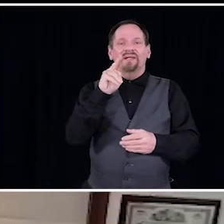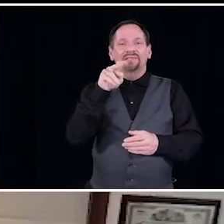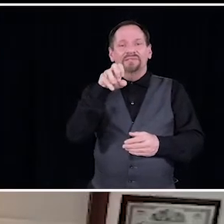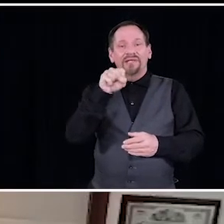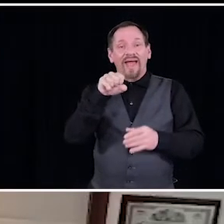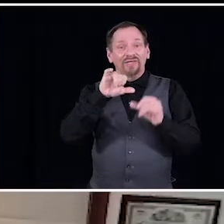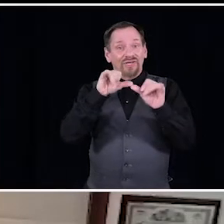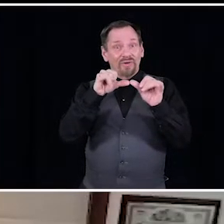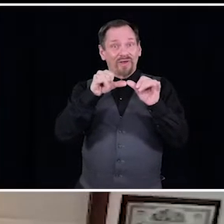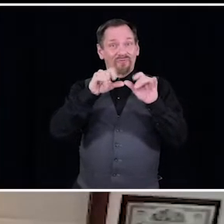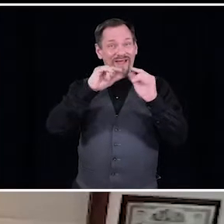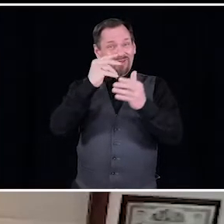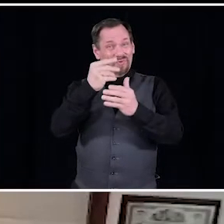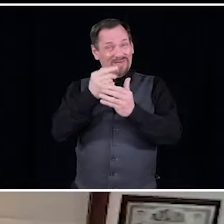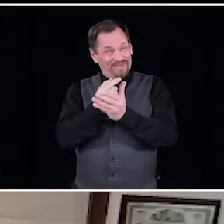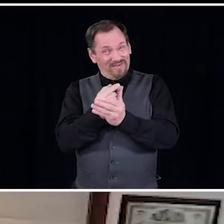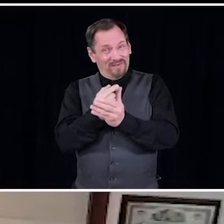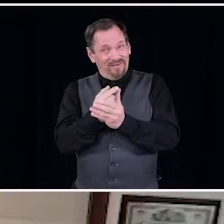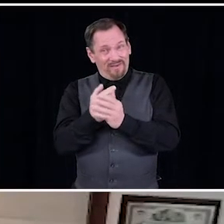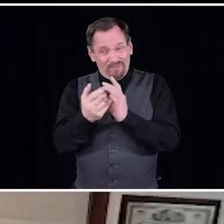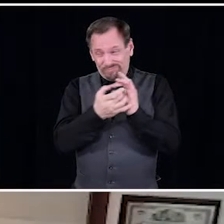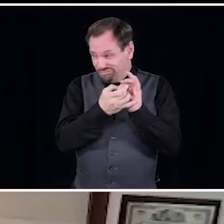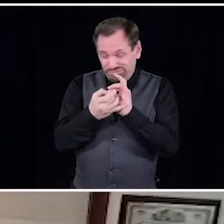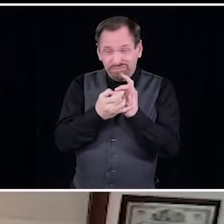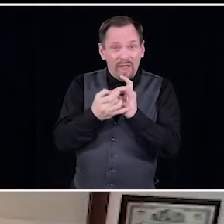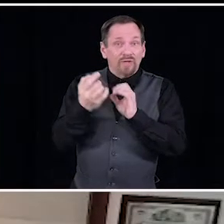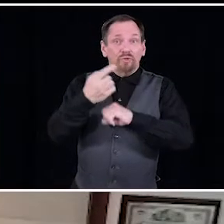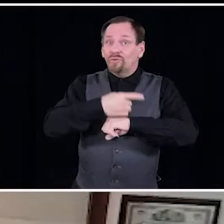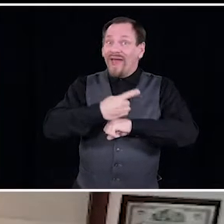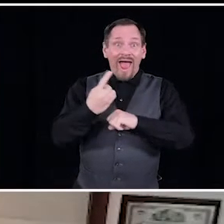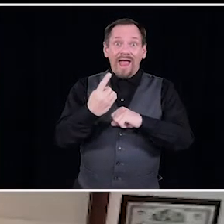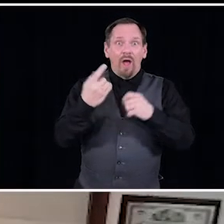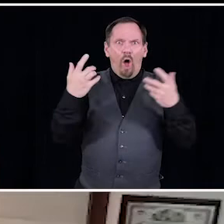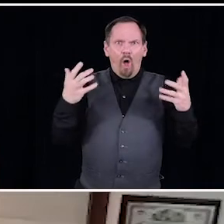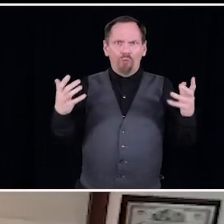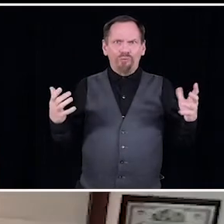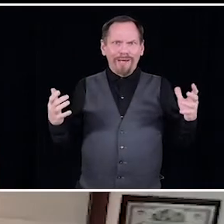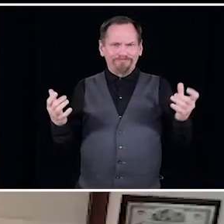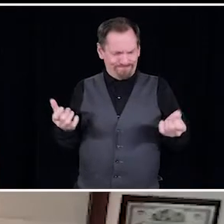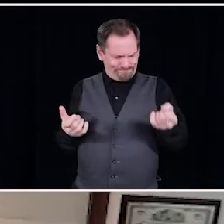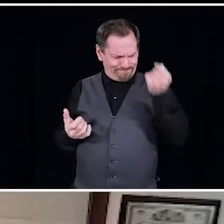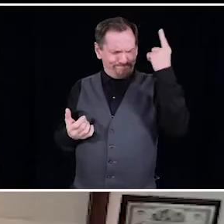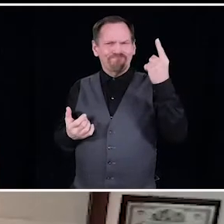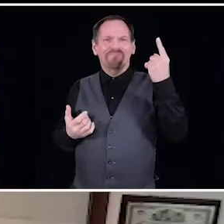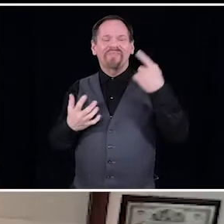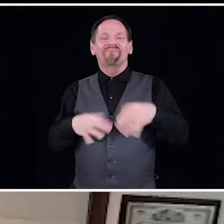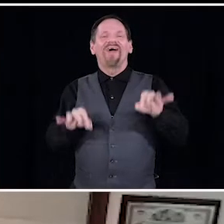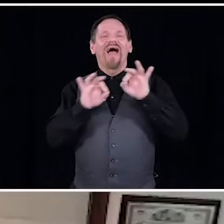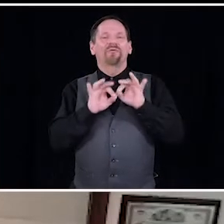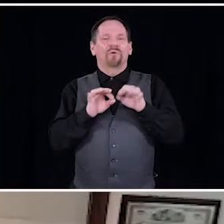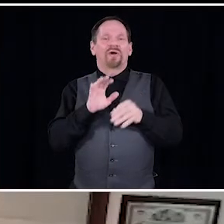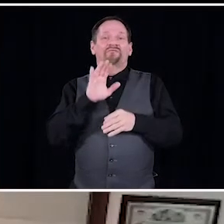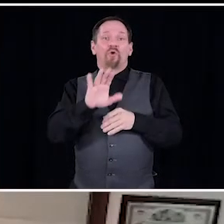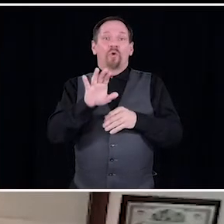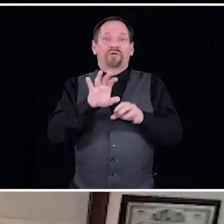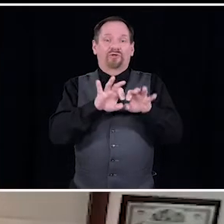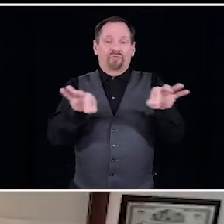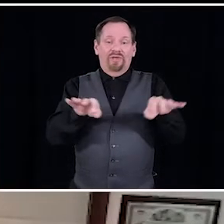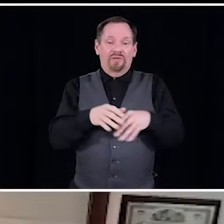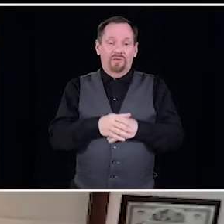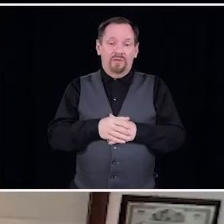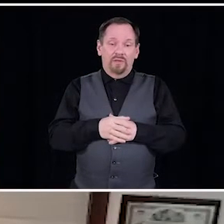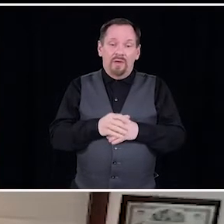far and wide. Today, you earned instant credibility with each and every one of them who already understand the value of a Hopkins engineering